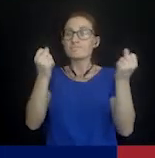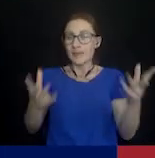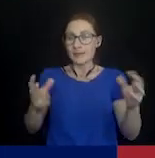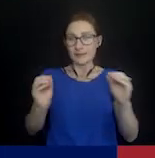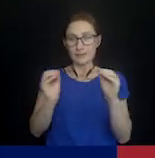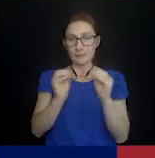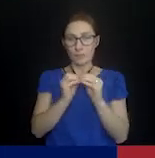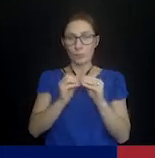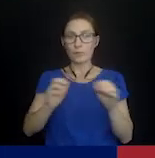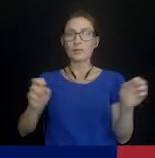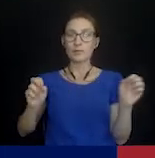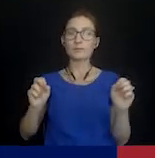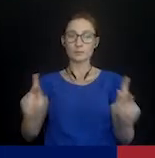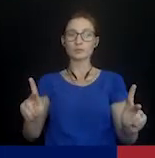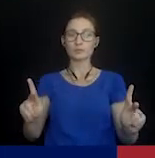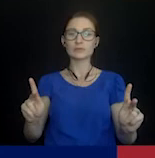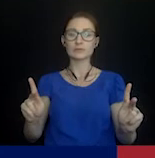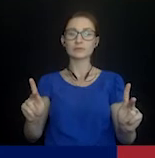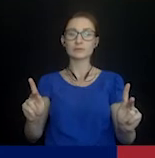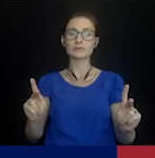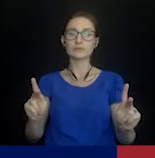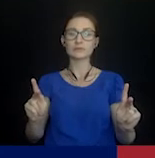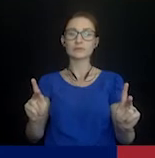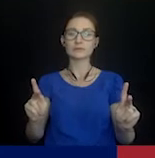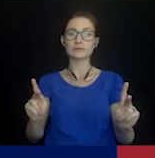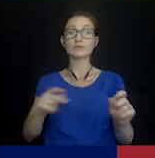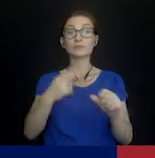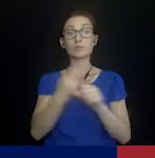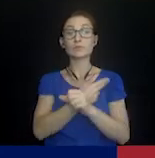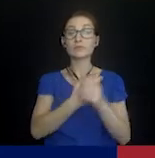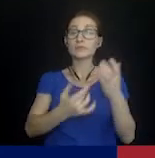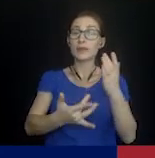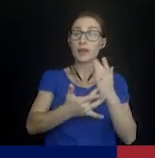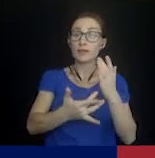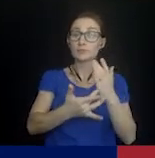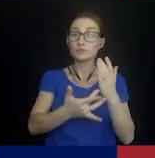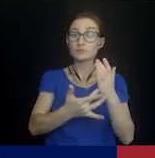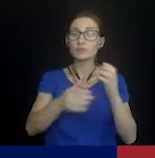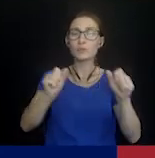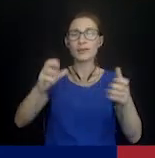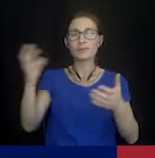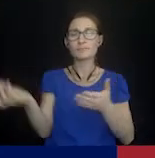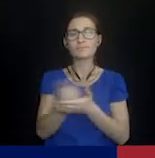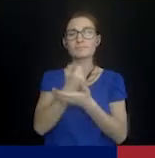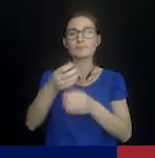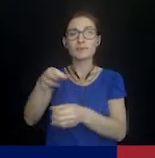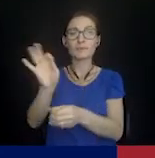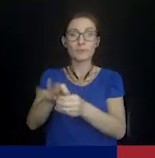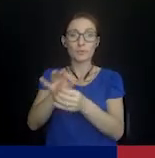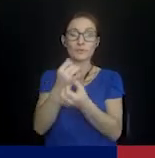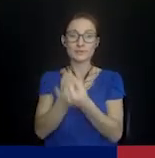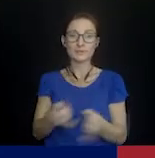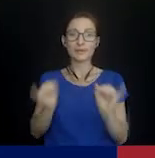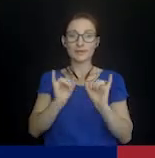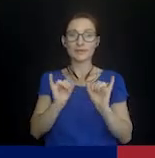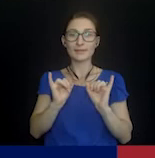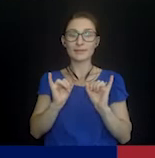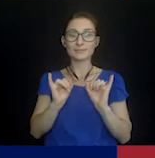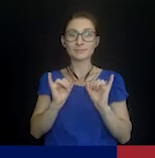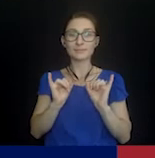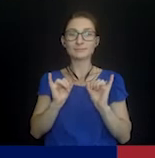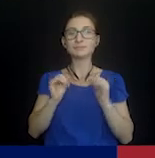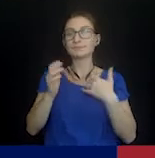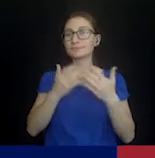many more opportunities using technology to vote independently, no